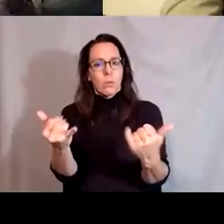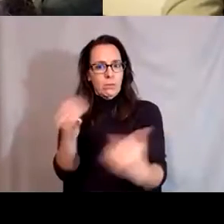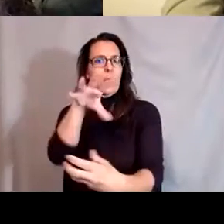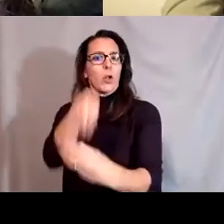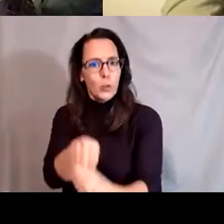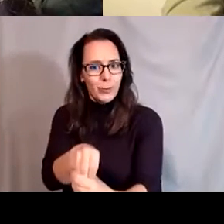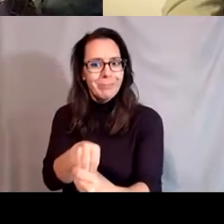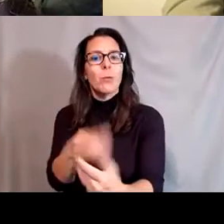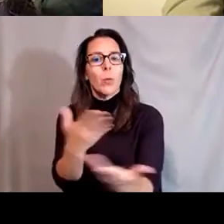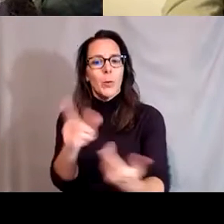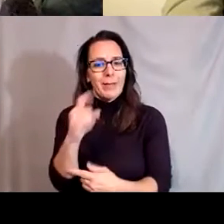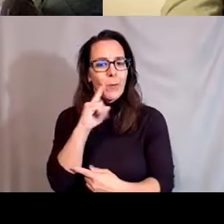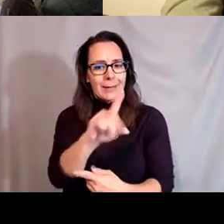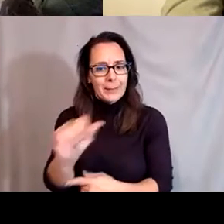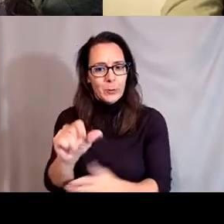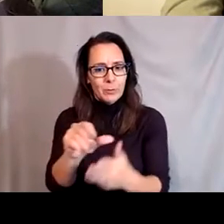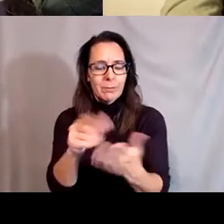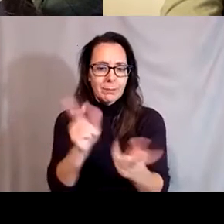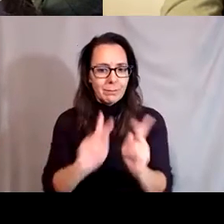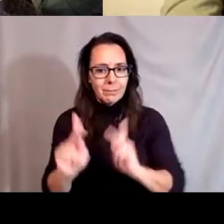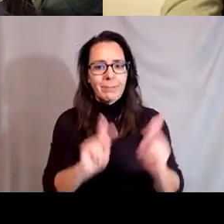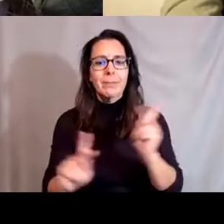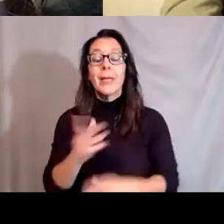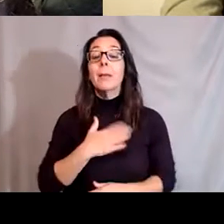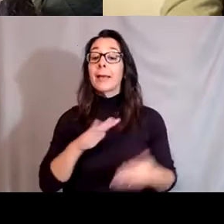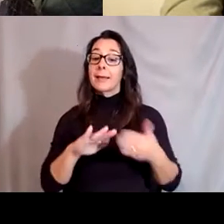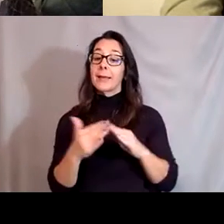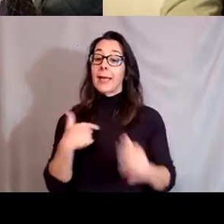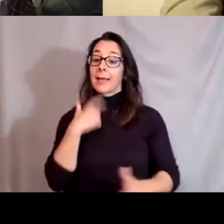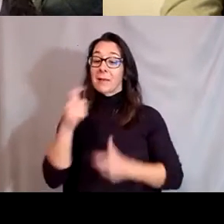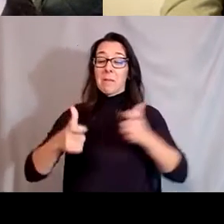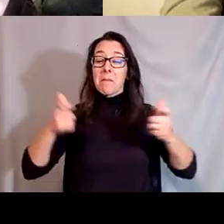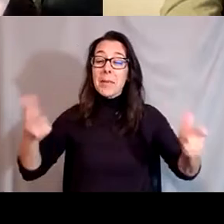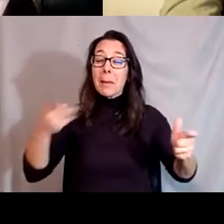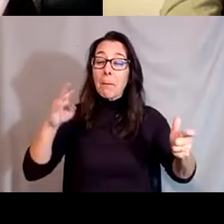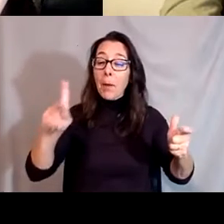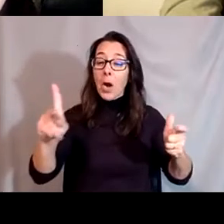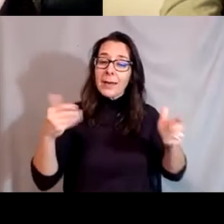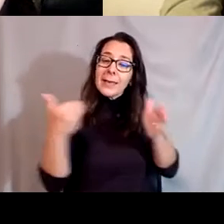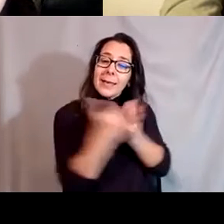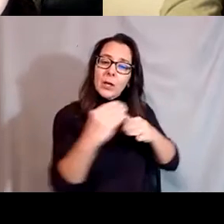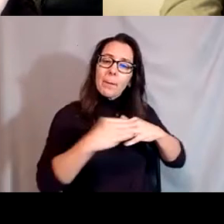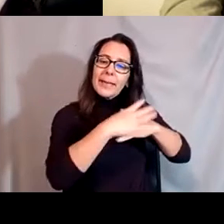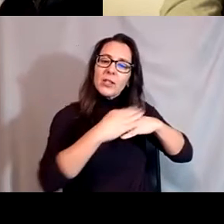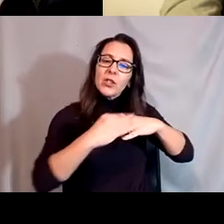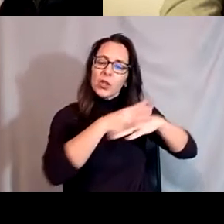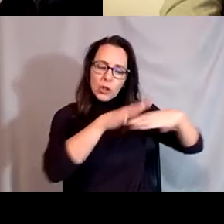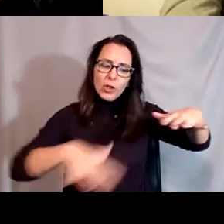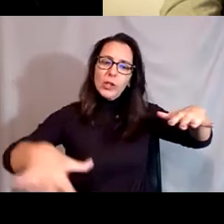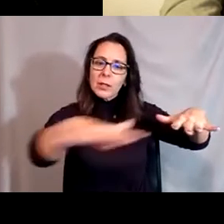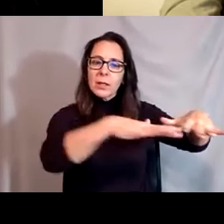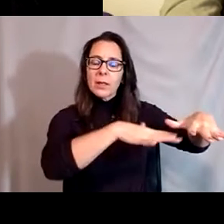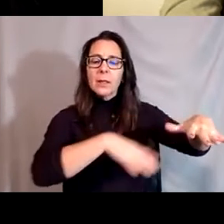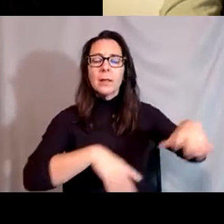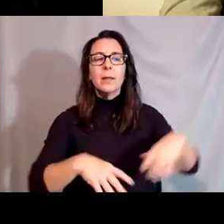example. In my city, we have a big park that's along our beach. And just last year, they had talked